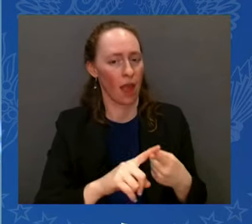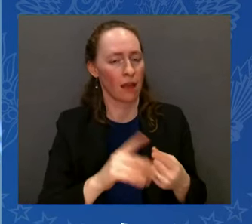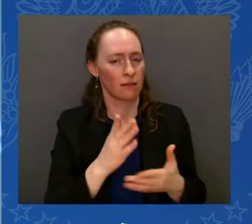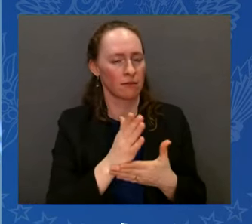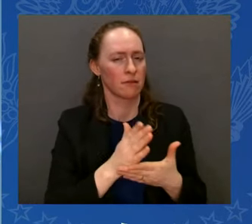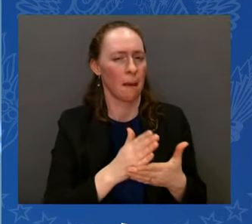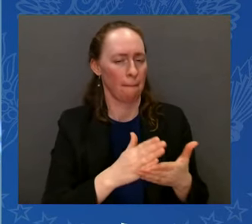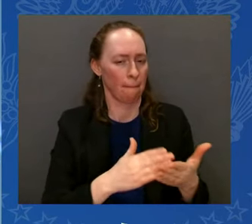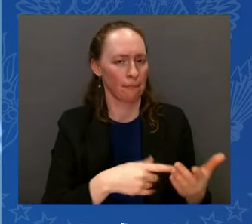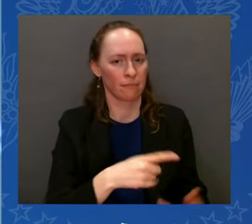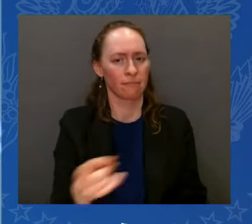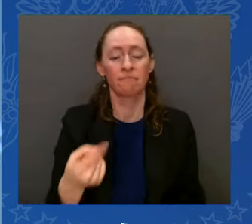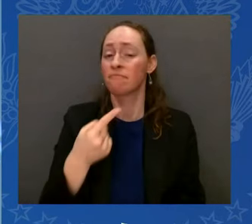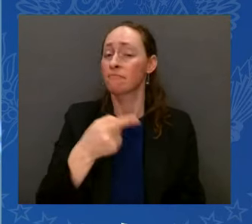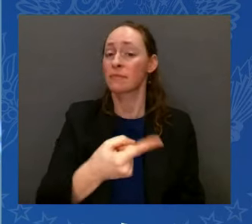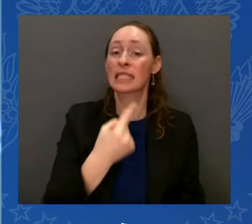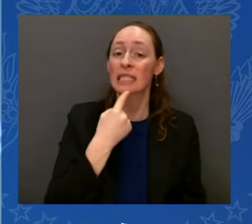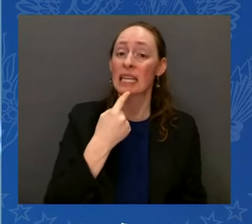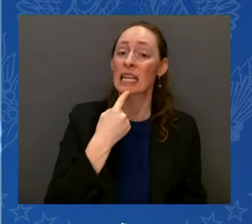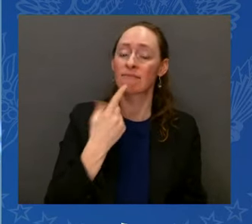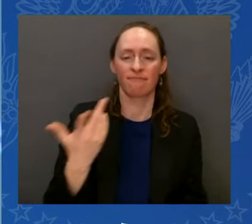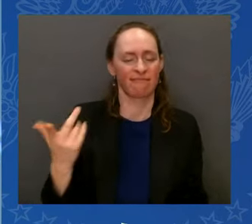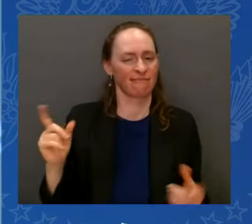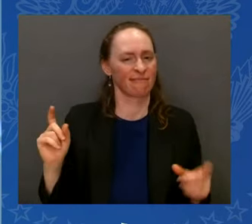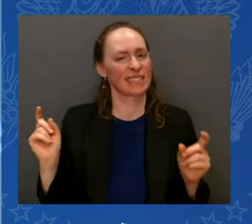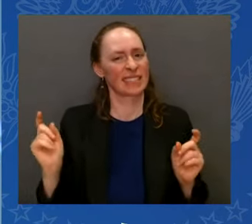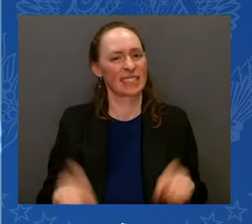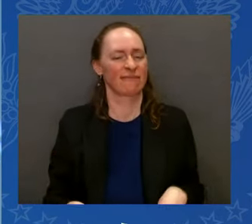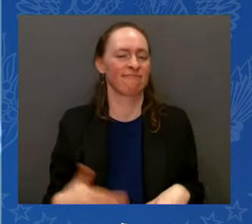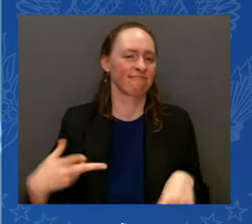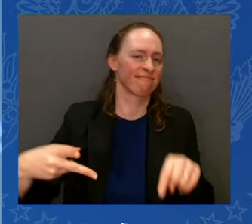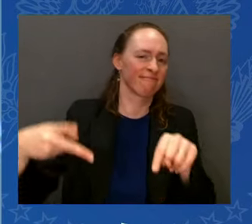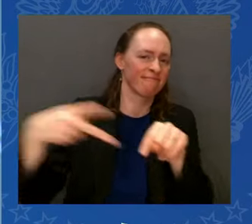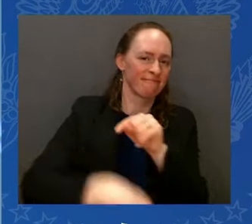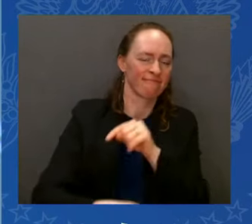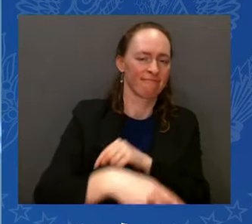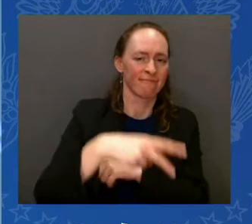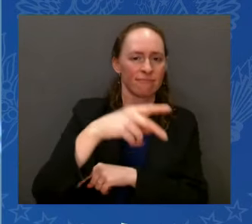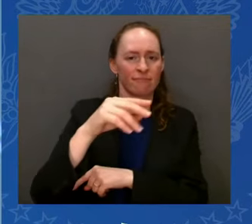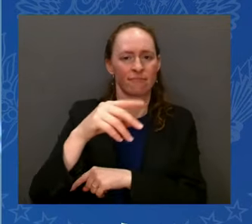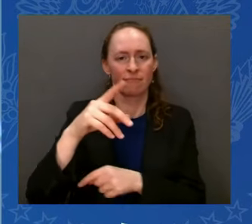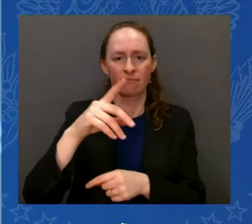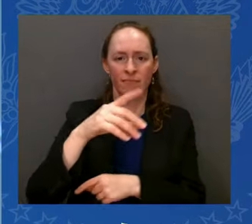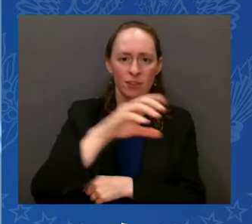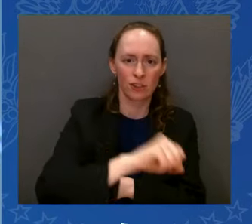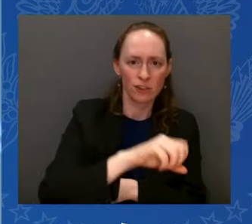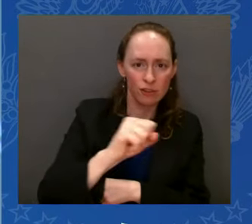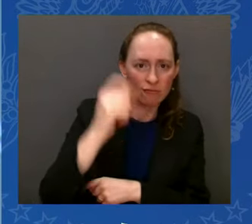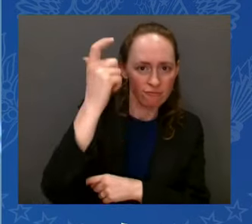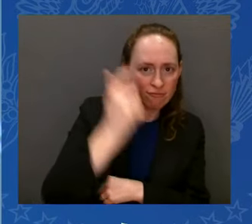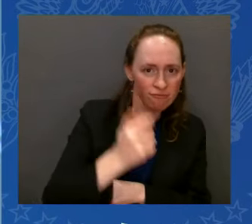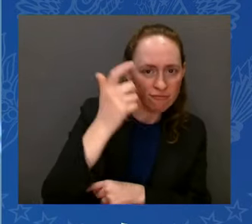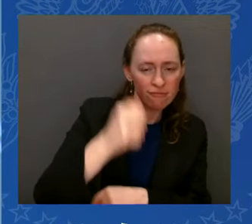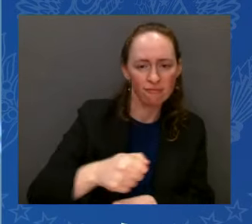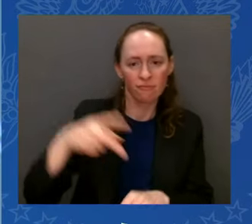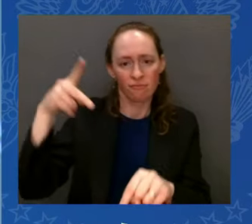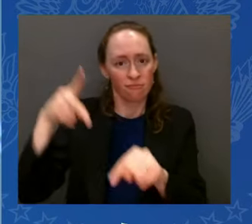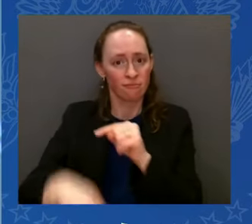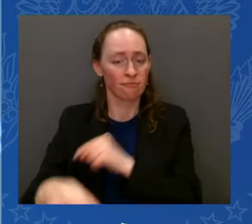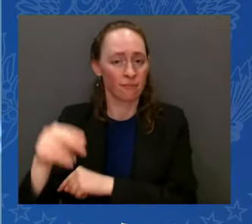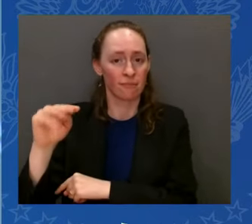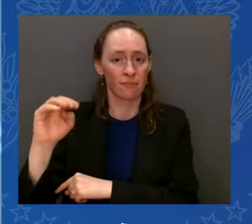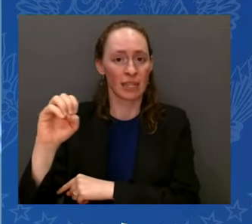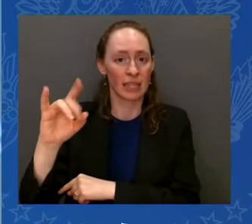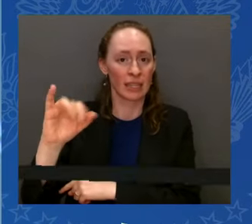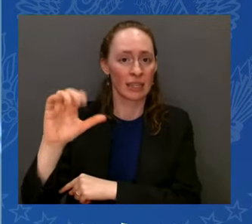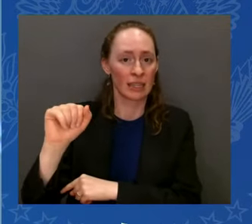Social Security. When I called them out on this in the State of the Union, it sounded as though they agreed right then and there to take those cuts off